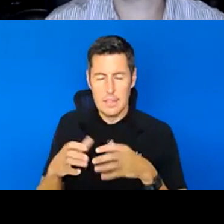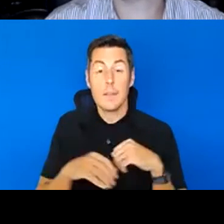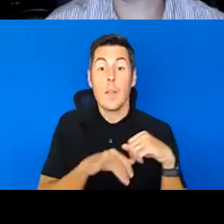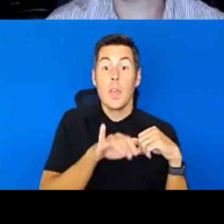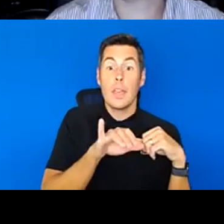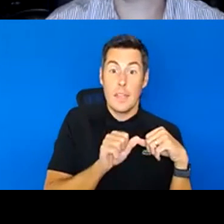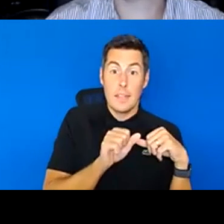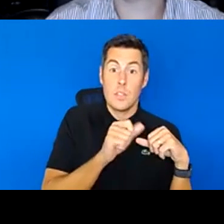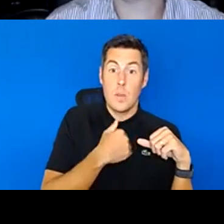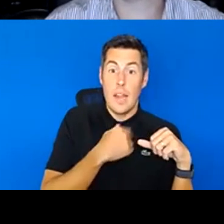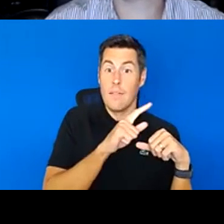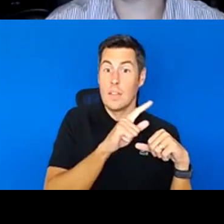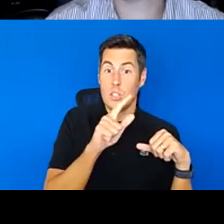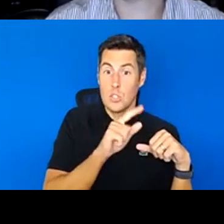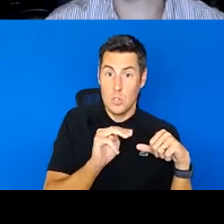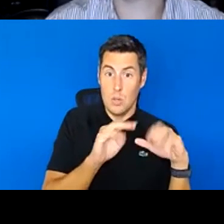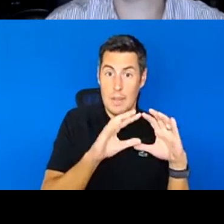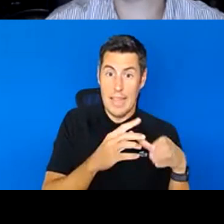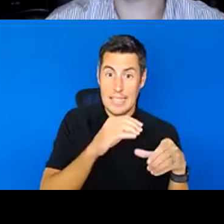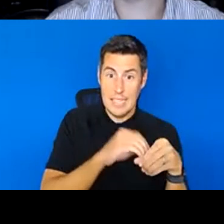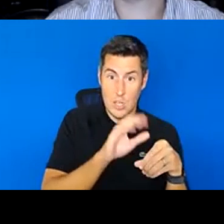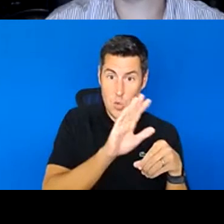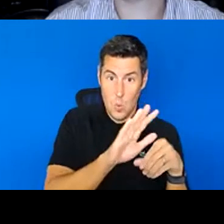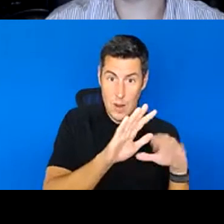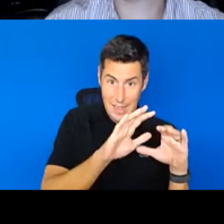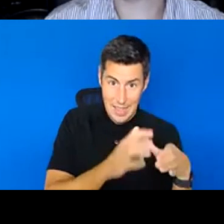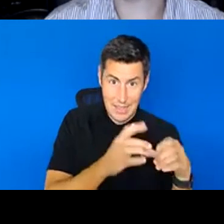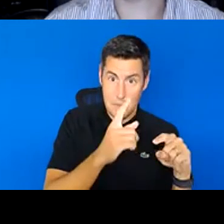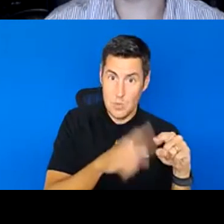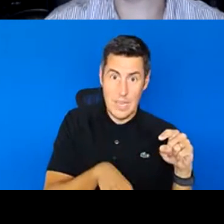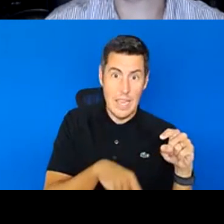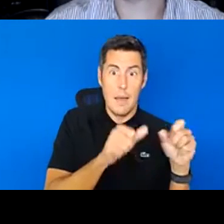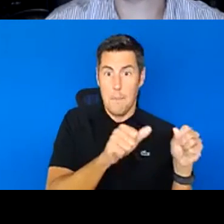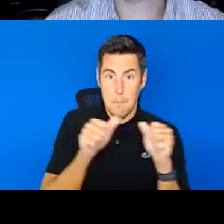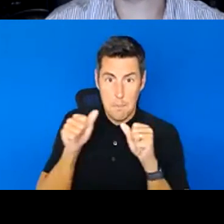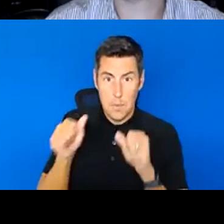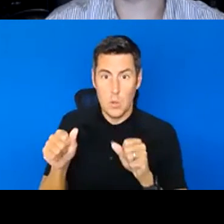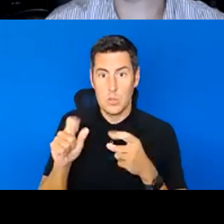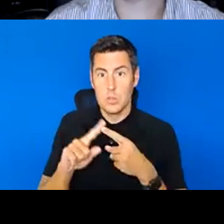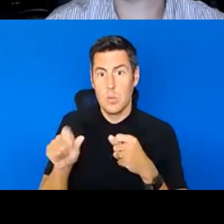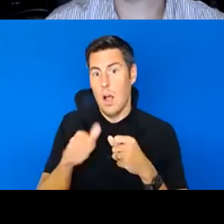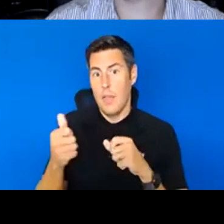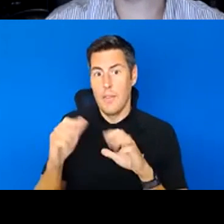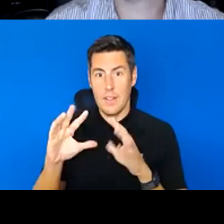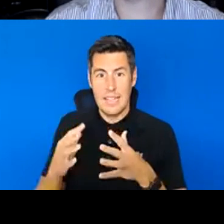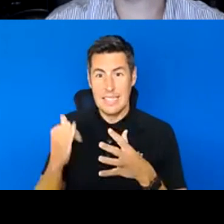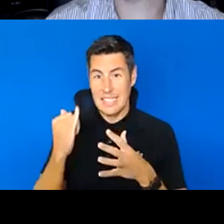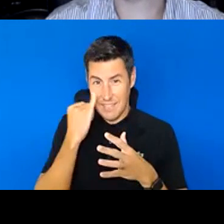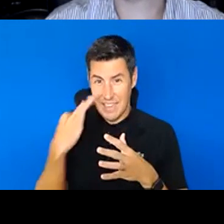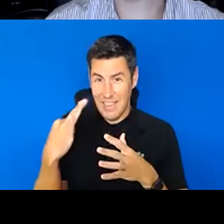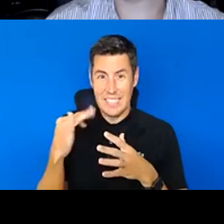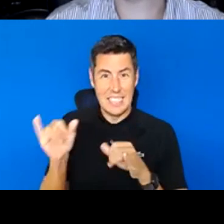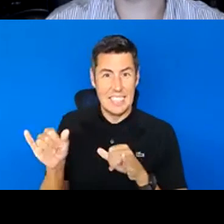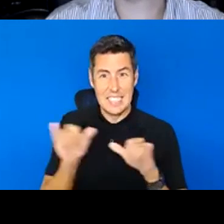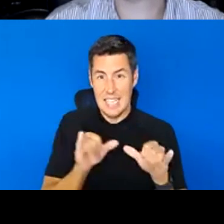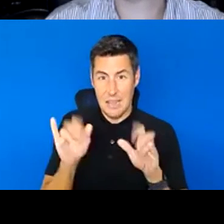cannot post it to another class. Even if it's the same subject, they don't cross list like that. Okay. Does that